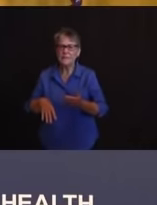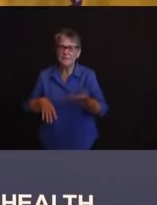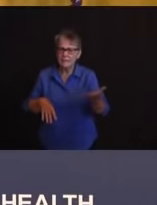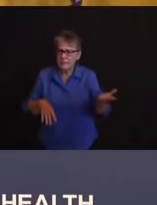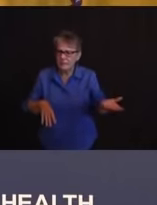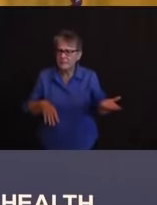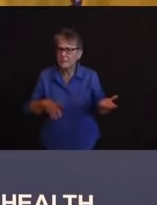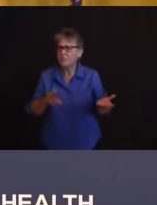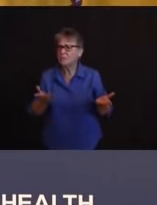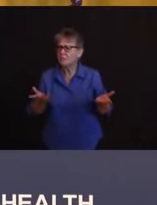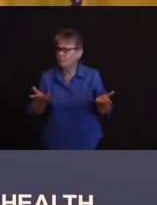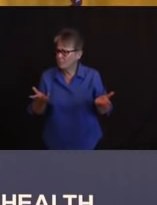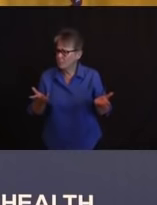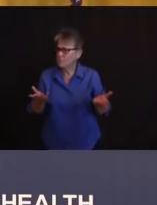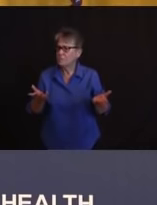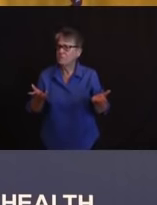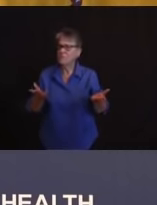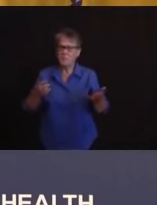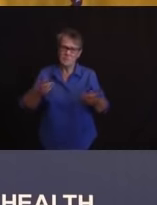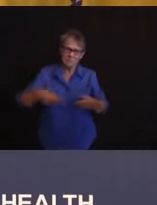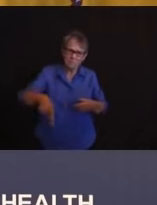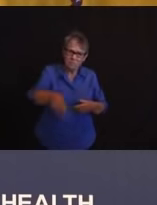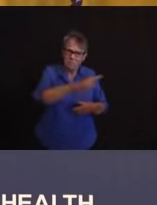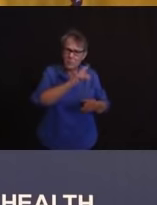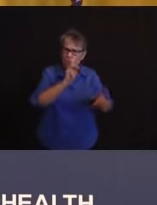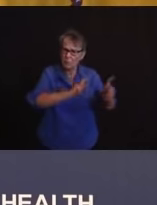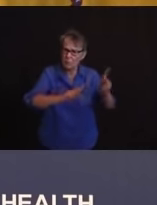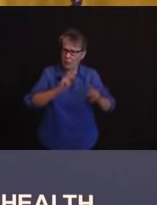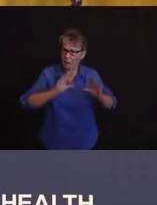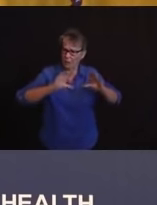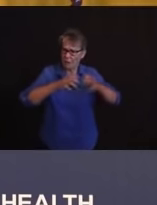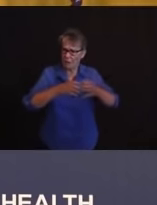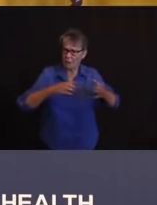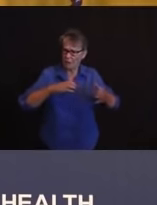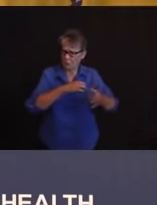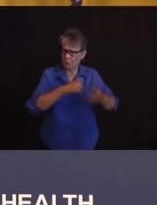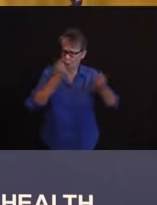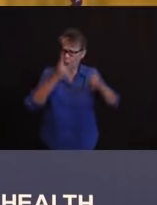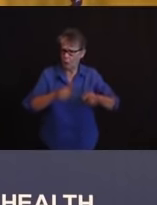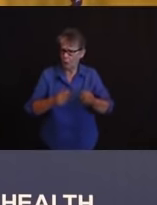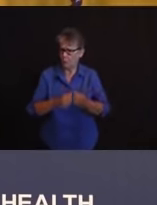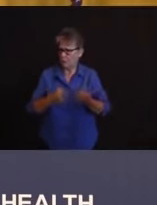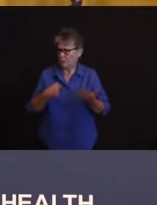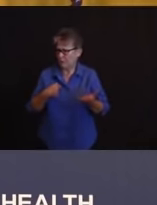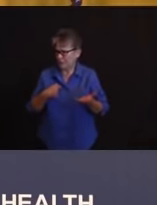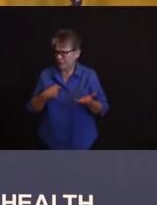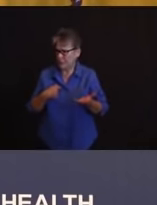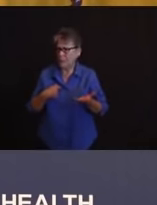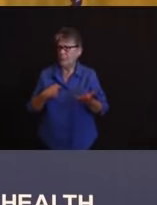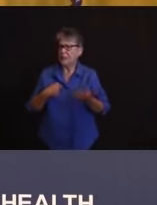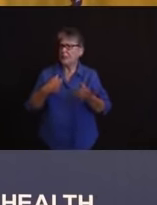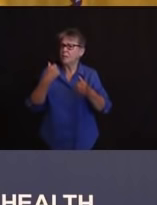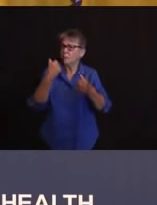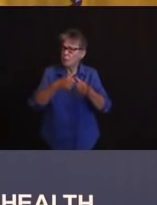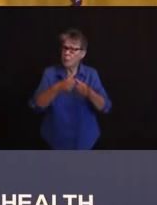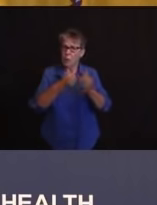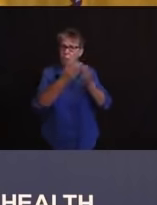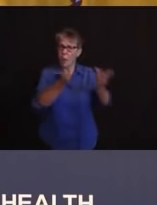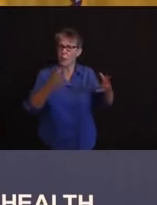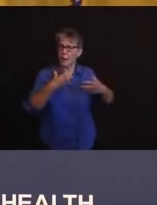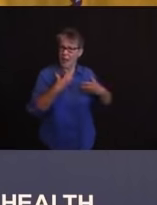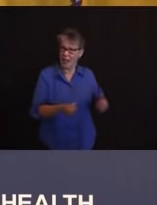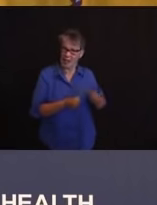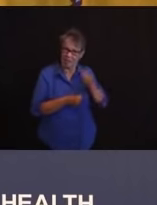here, and that's crack the back of the public health crisis, and only then can you crack the back